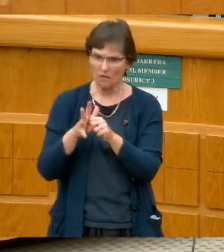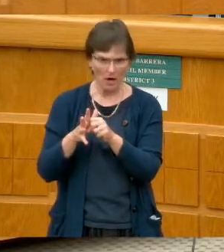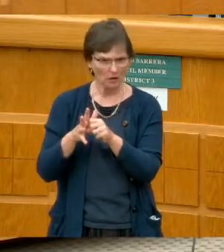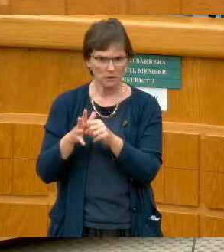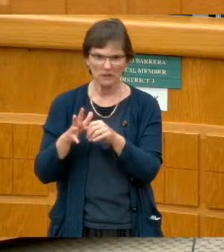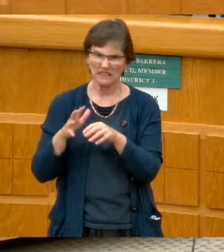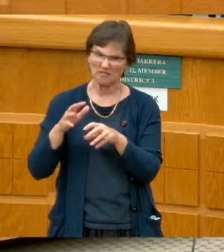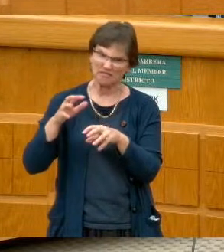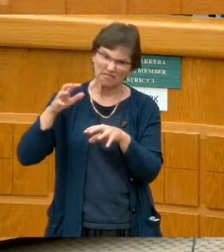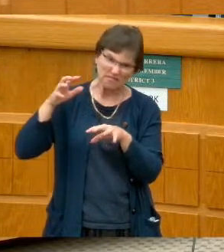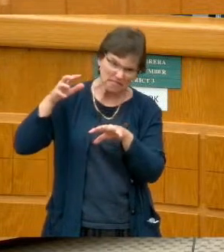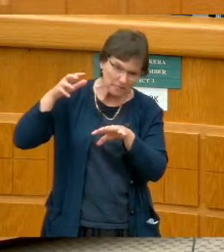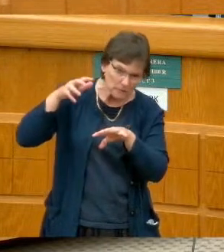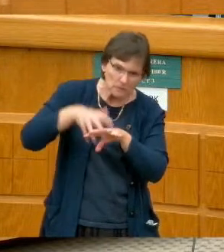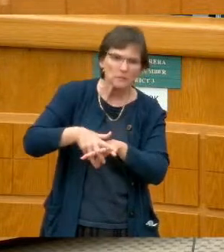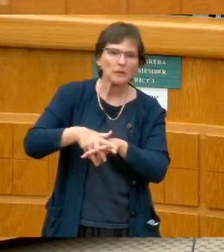virus